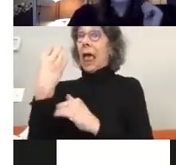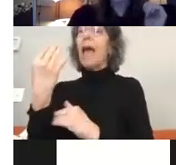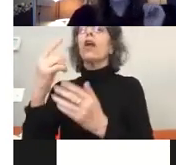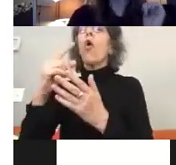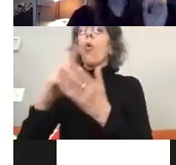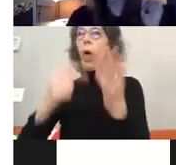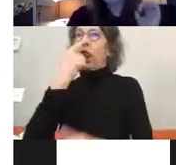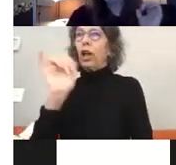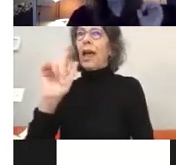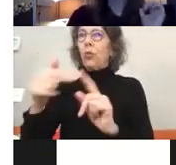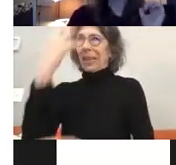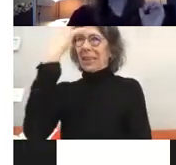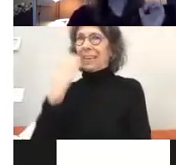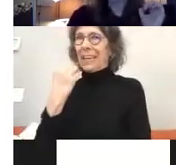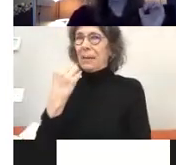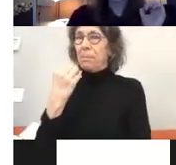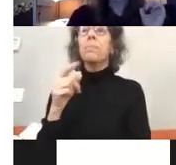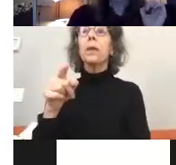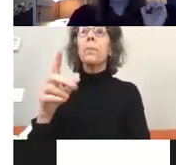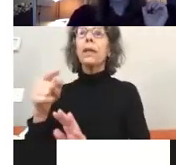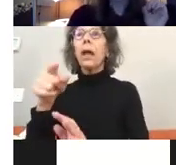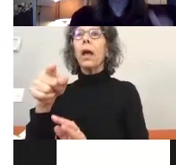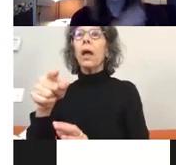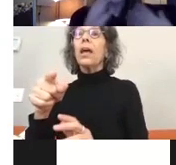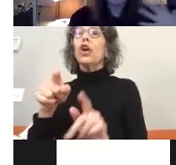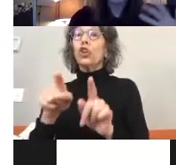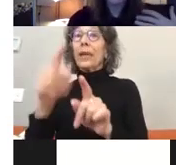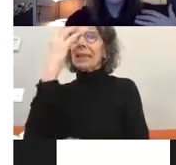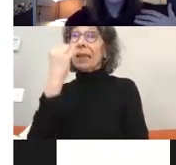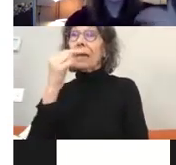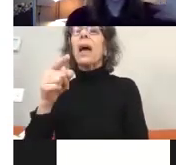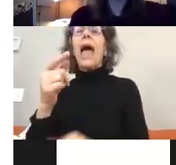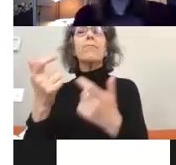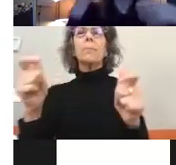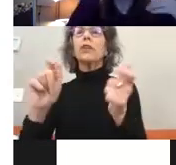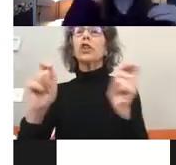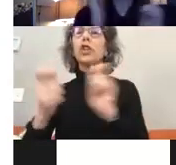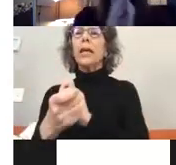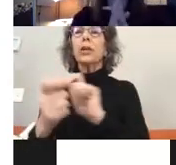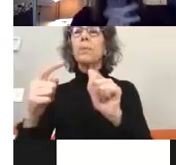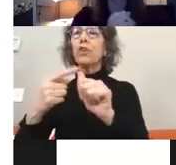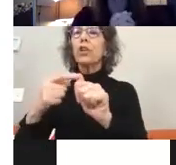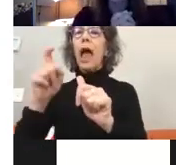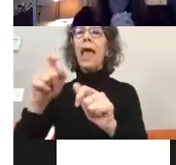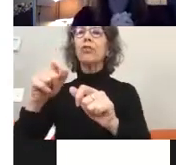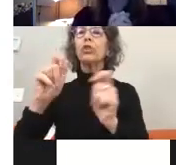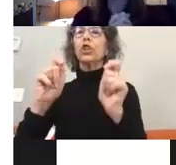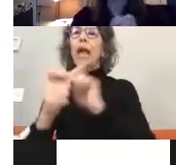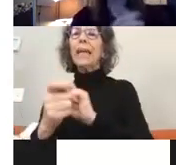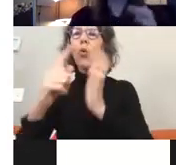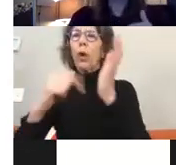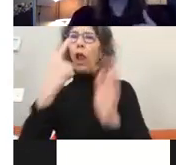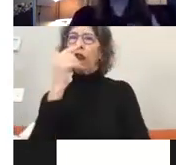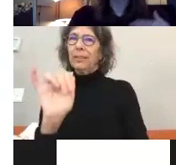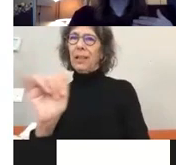the sleep, so there are major changes to sleep, but to show the sleep, I have to, like, again, change the representation a bit. So we